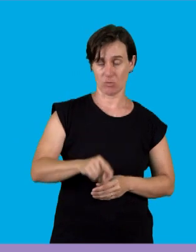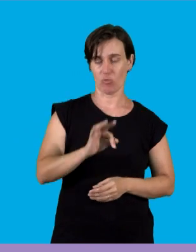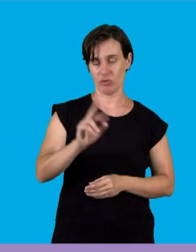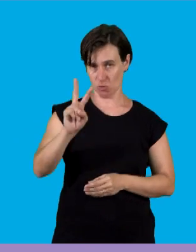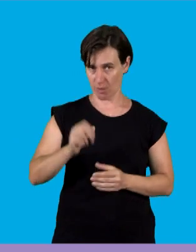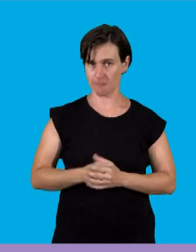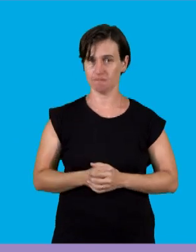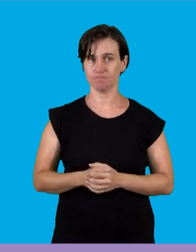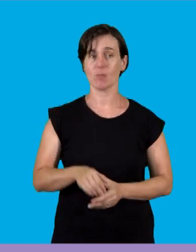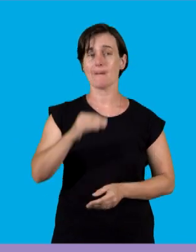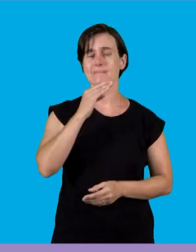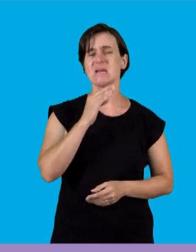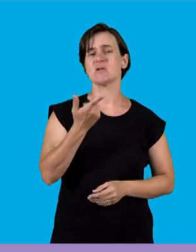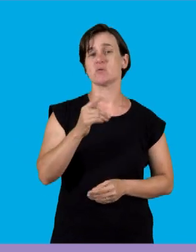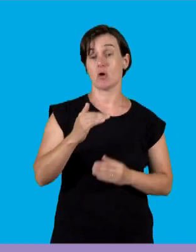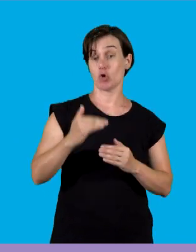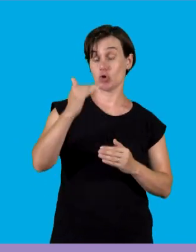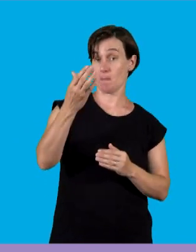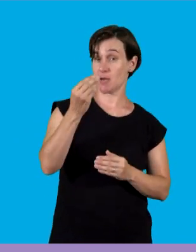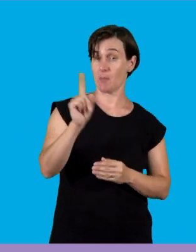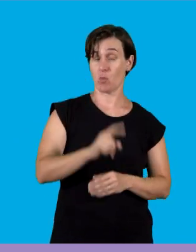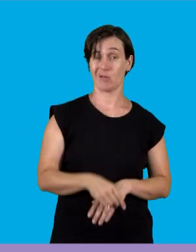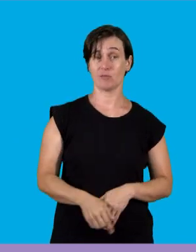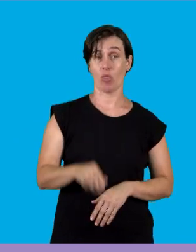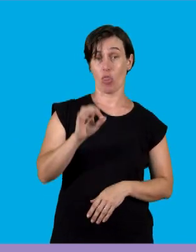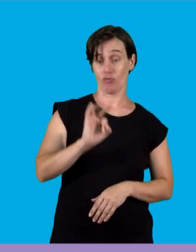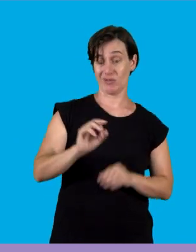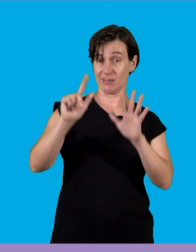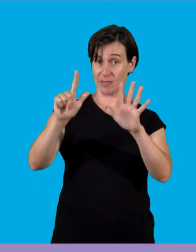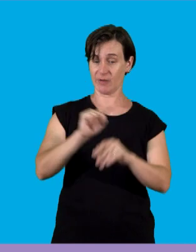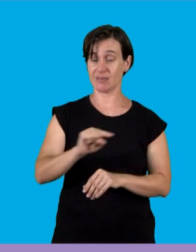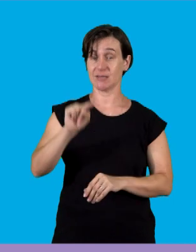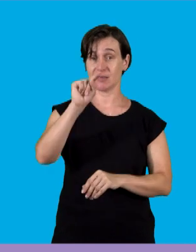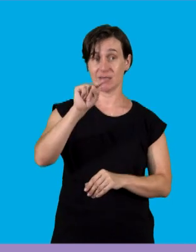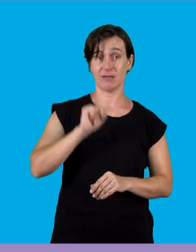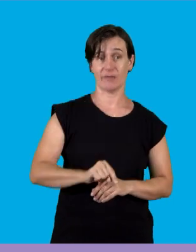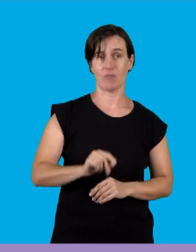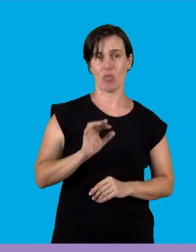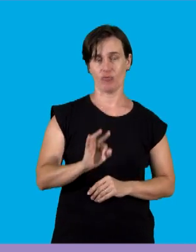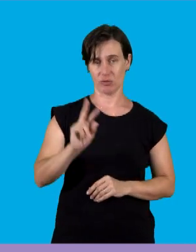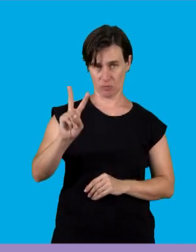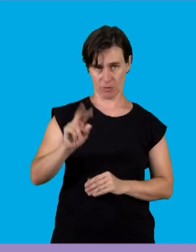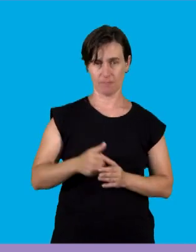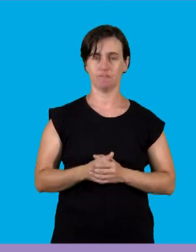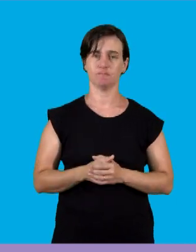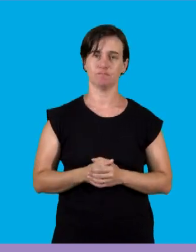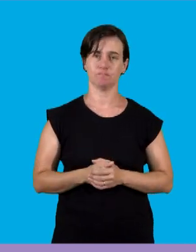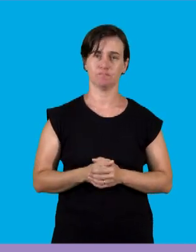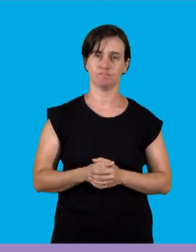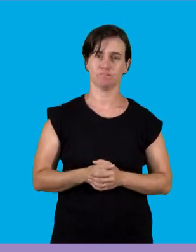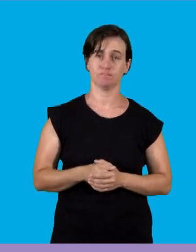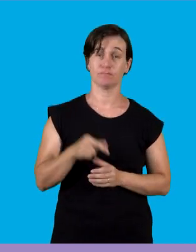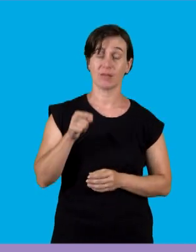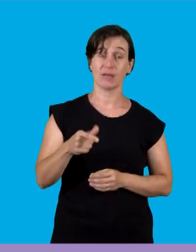That is going to give us as a numerator 3 exponent 7 divided by 3 squared,